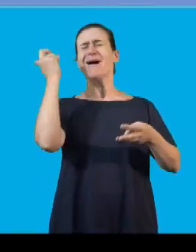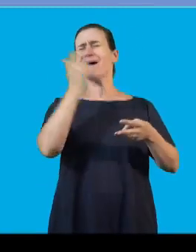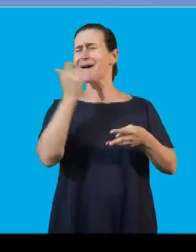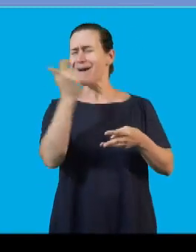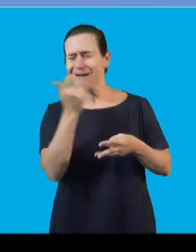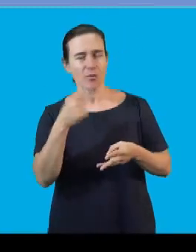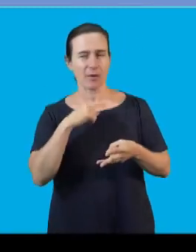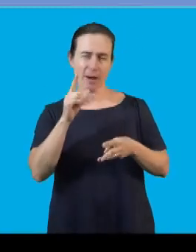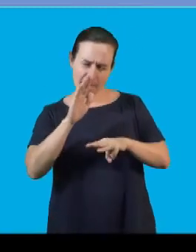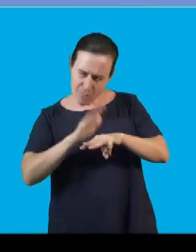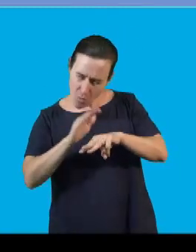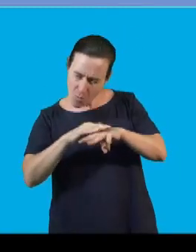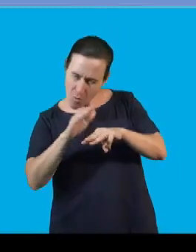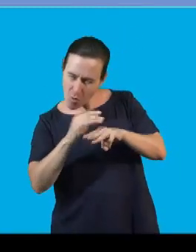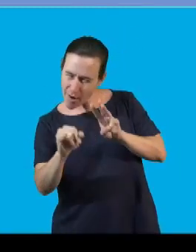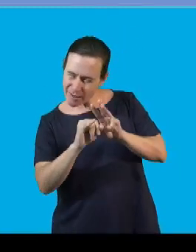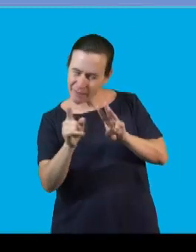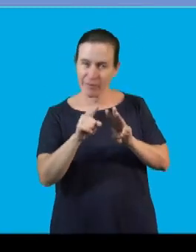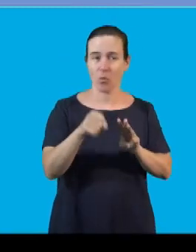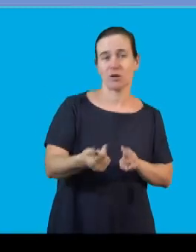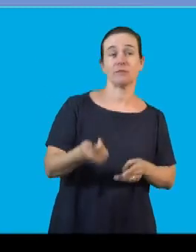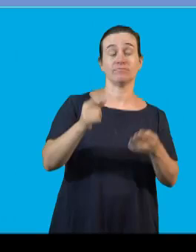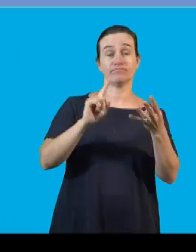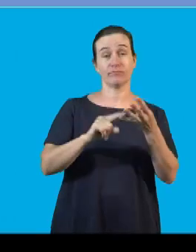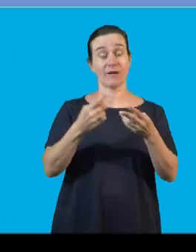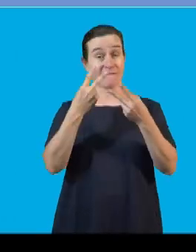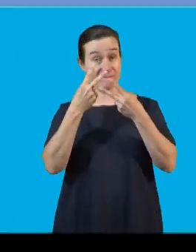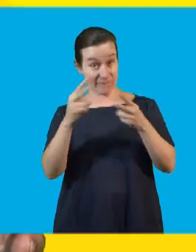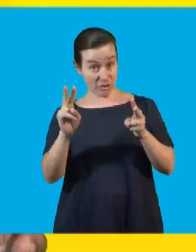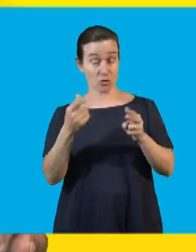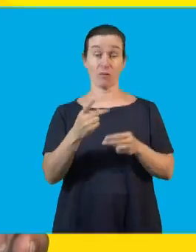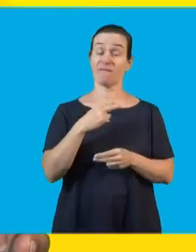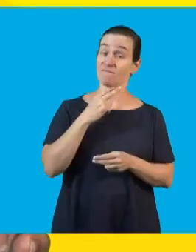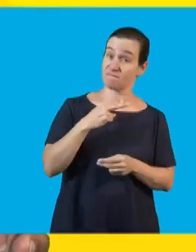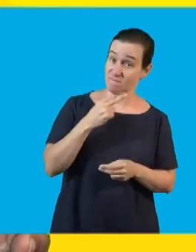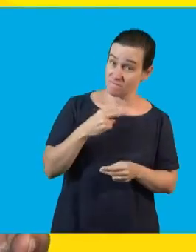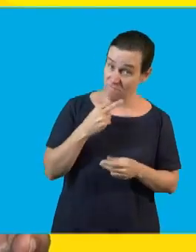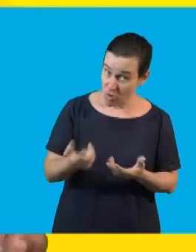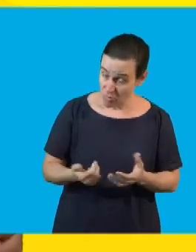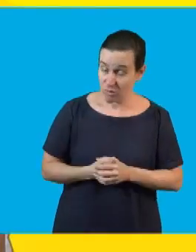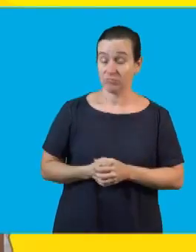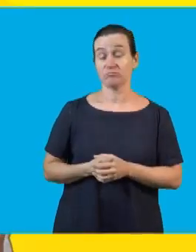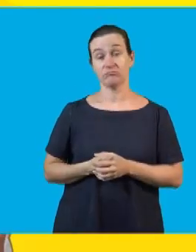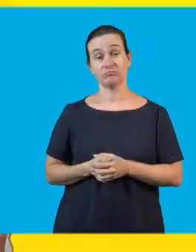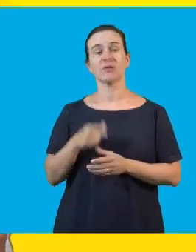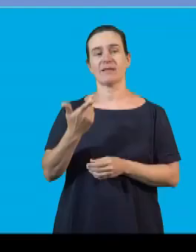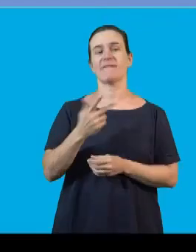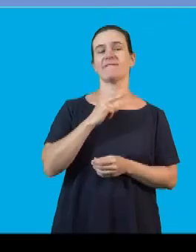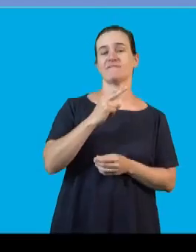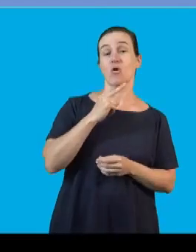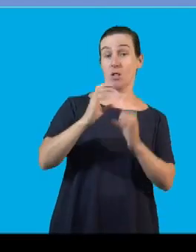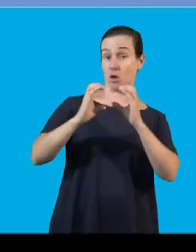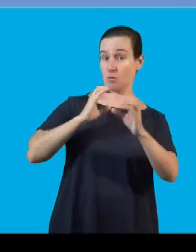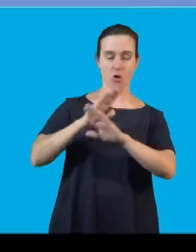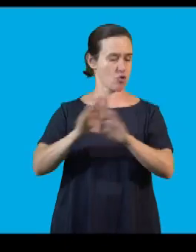or dry humor. Remember, we distinguish between visual and verbal cues, all right, as well as verbal